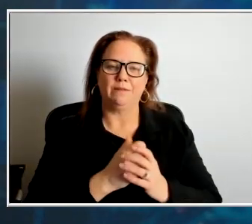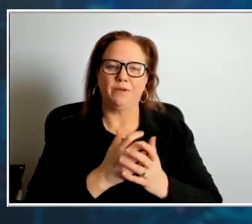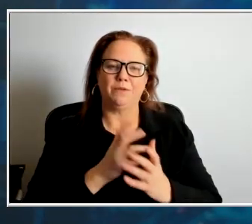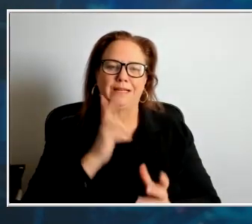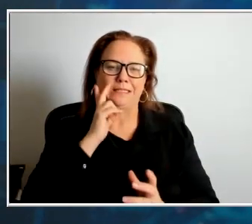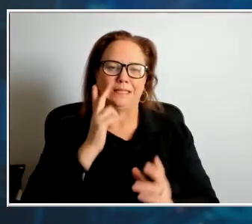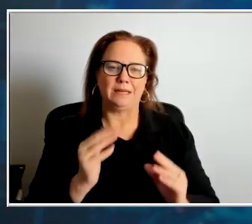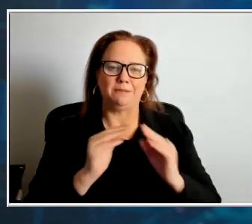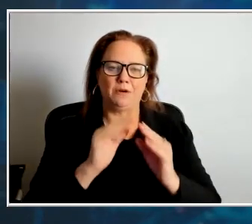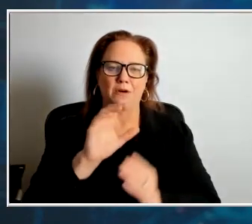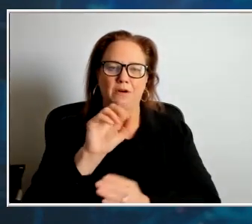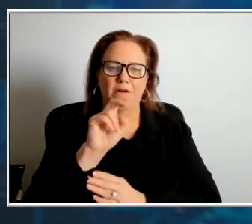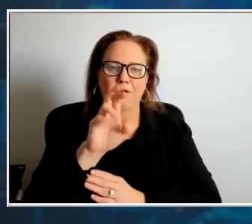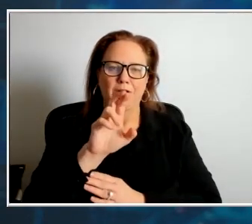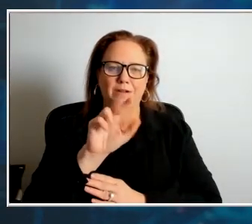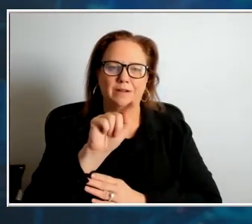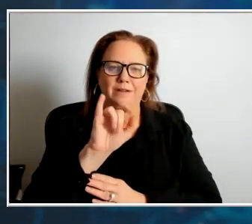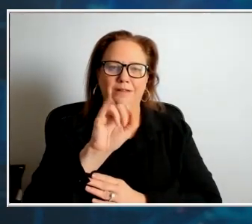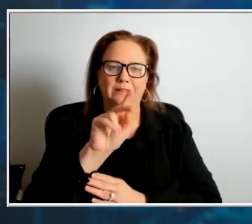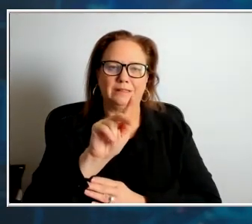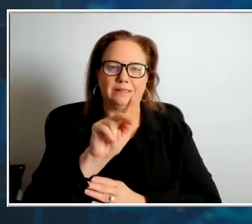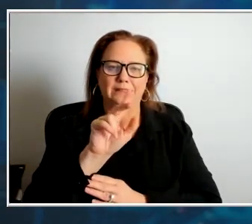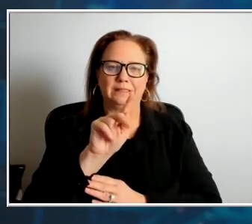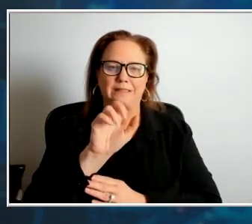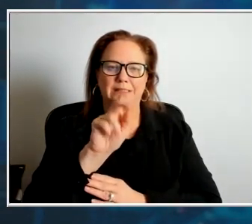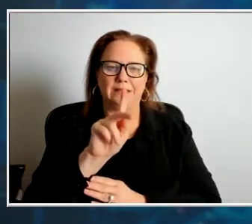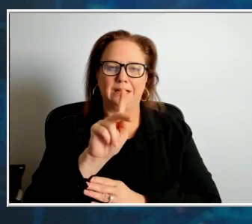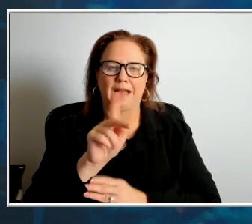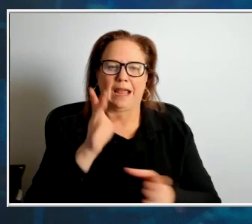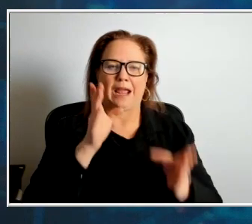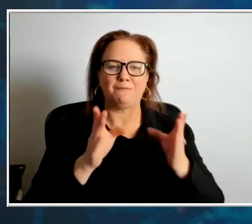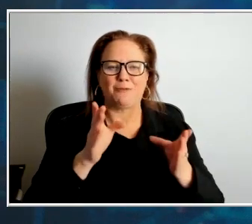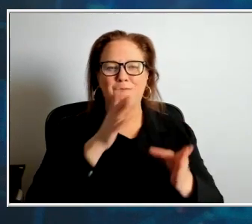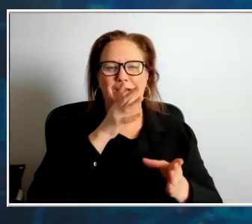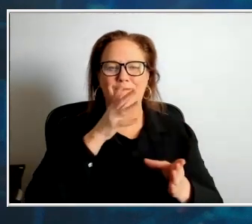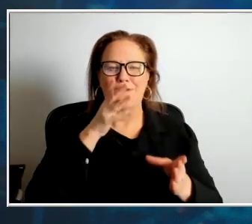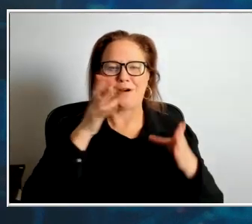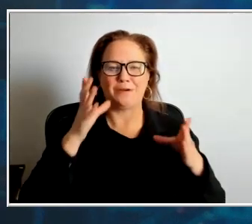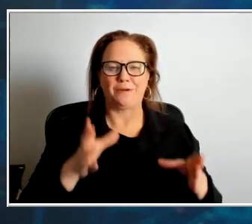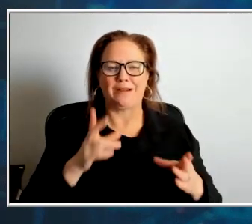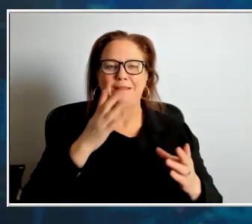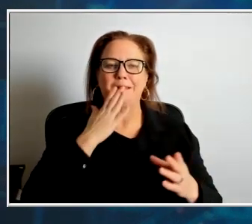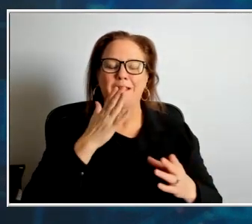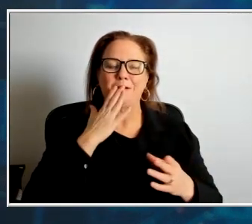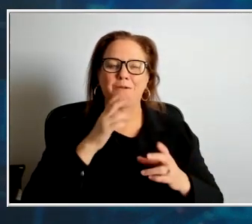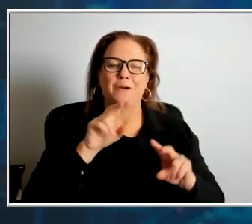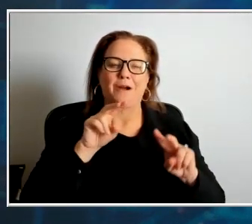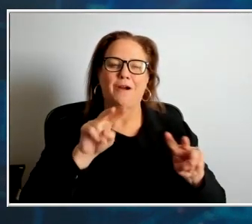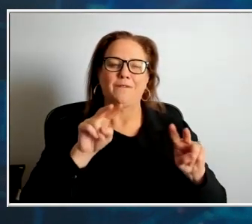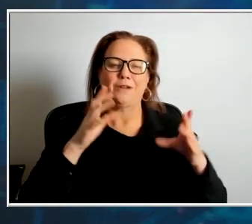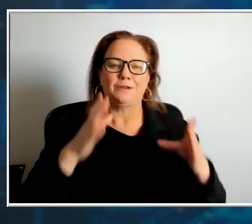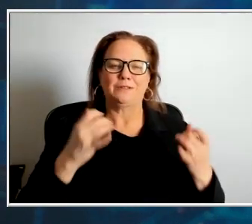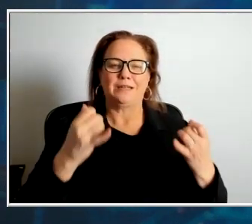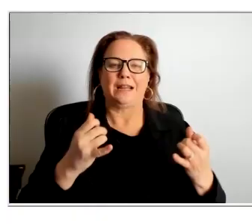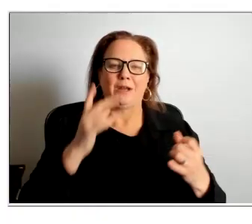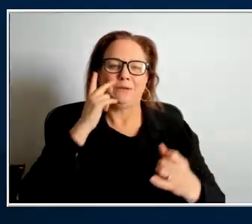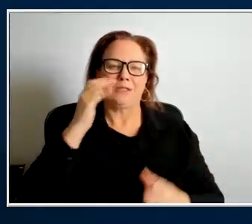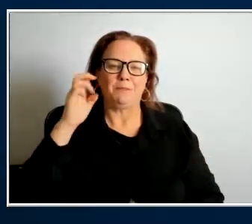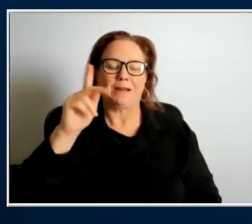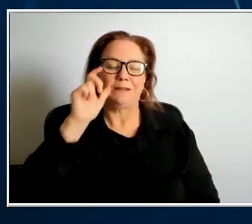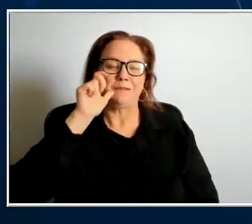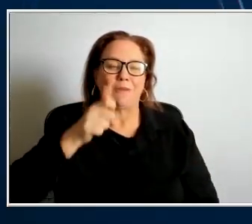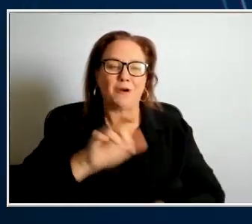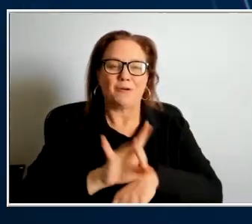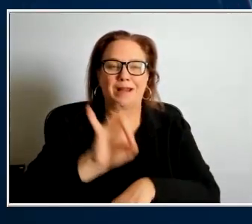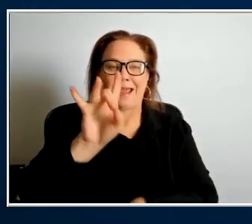of Conor, check out his TikTok at Robot Farmer. Thanks to our viewers for being with us today. We'll see you back here tomorrow at 8. Coming